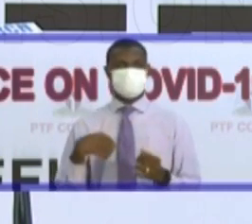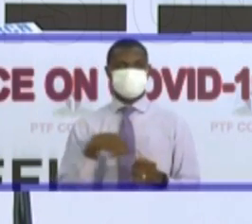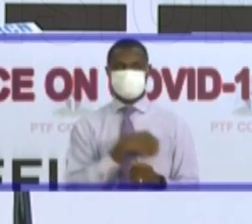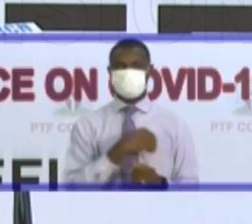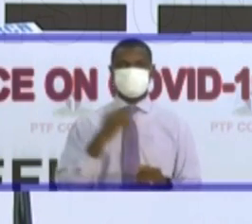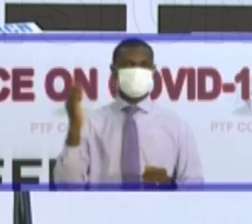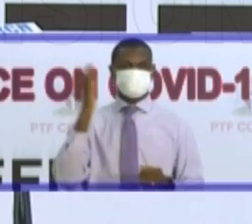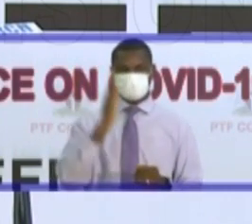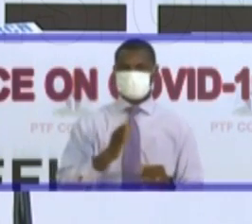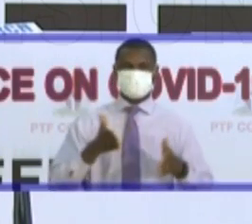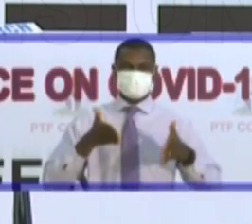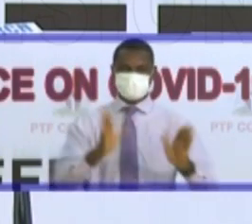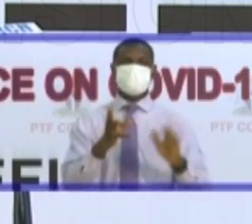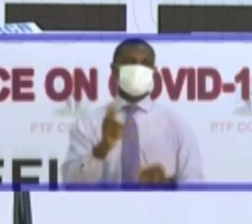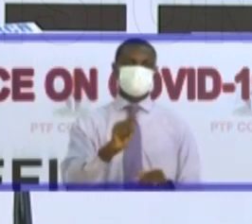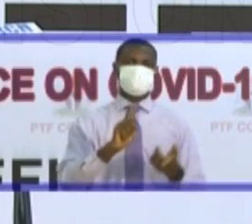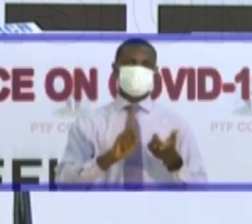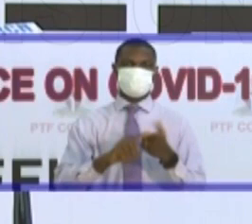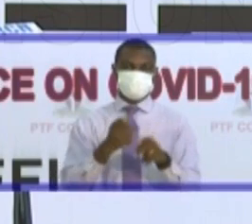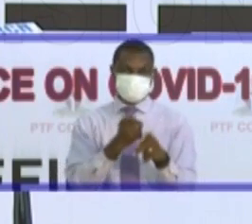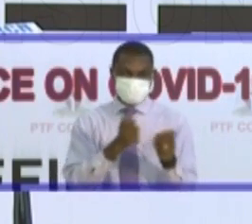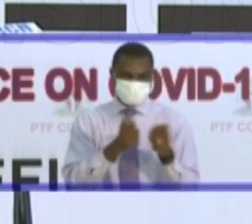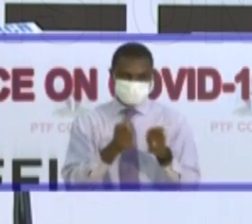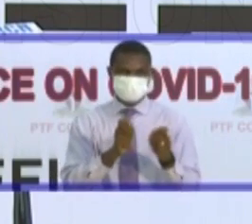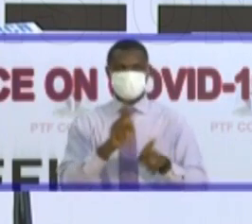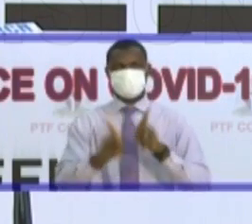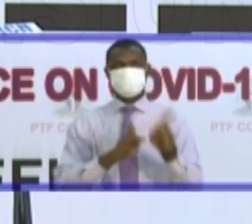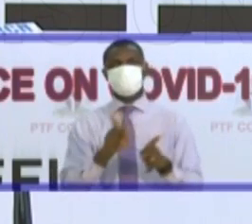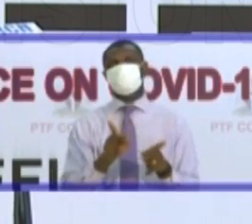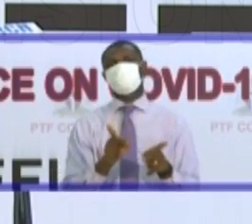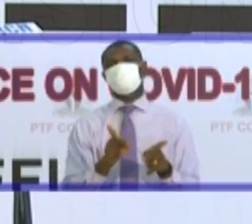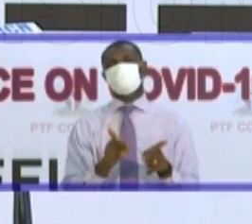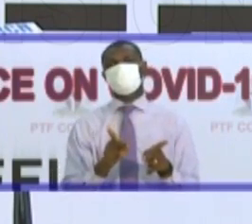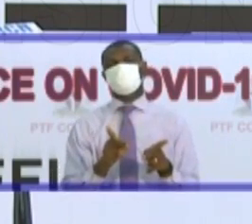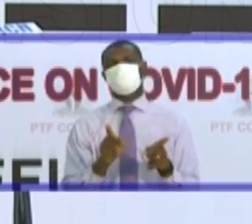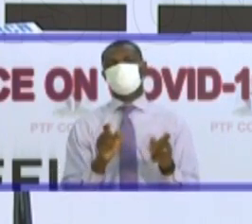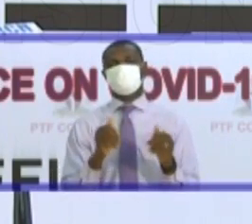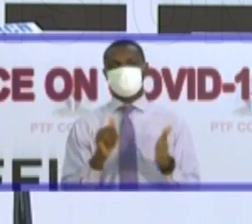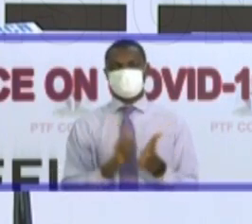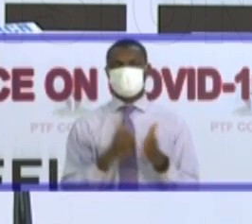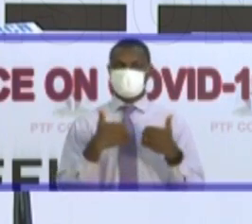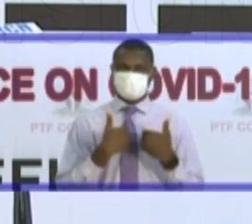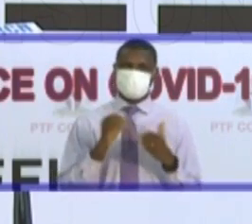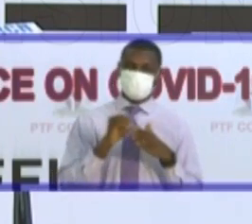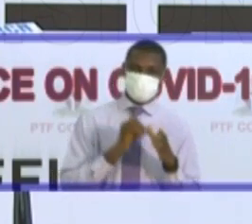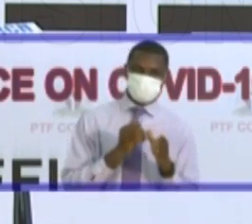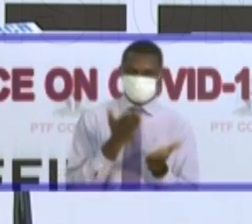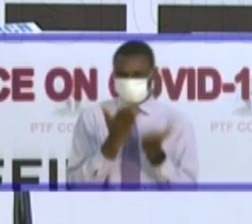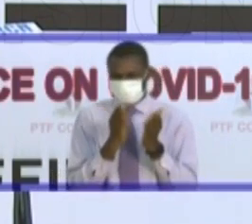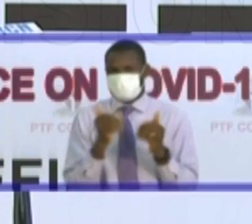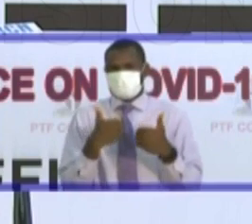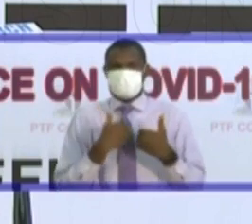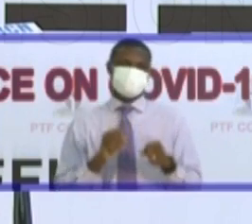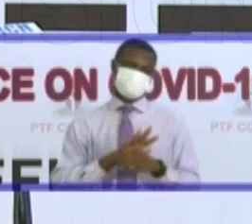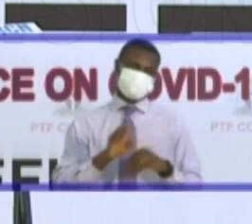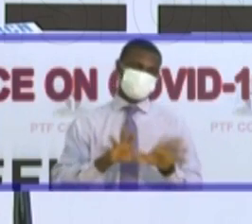from attempting to treat persons diagnosed with or suspected to be